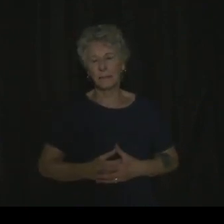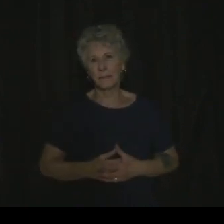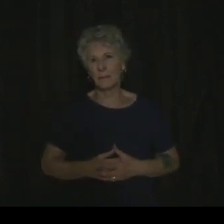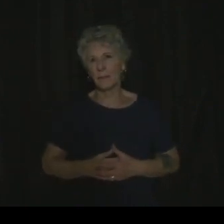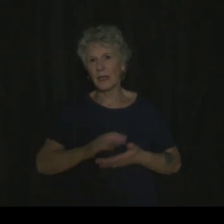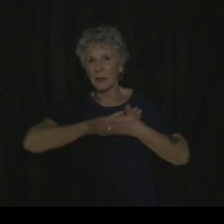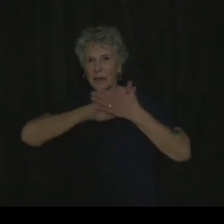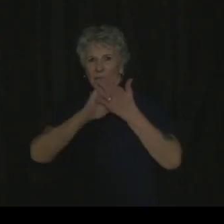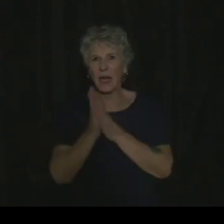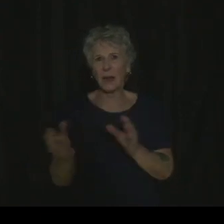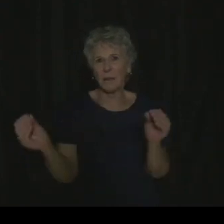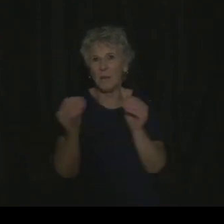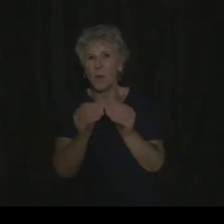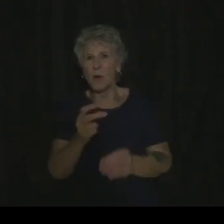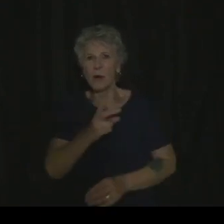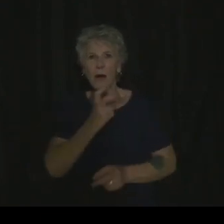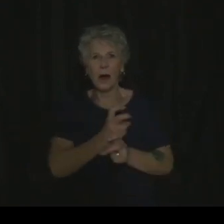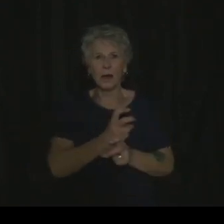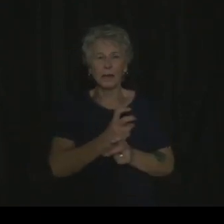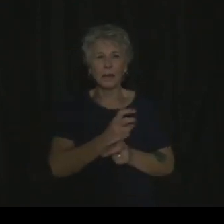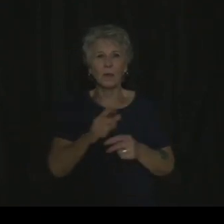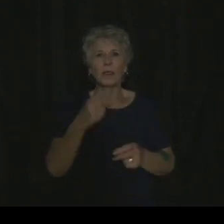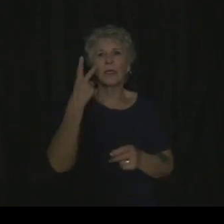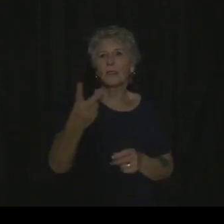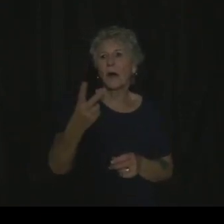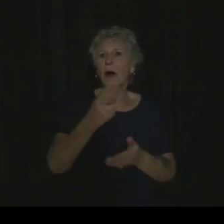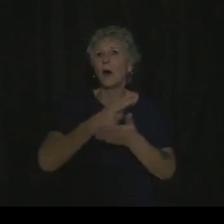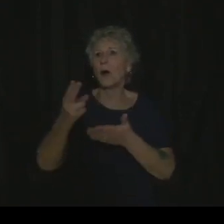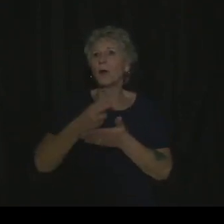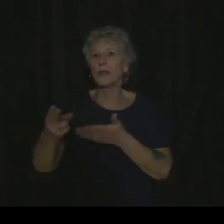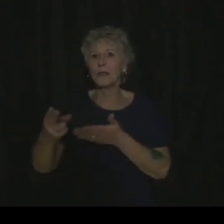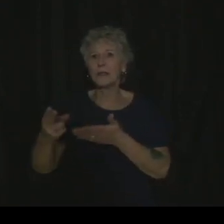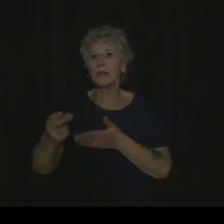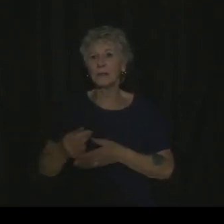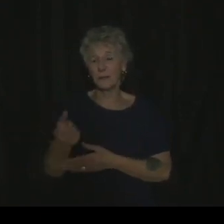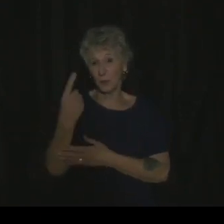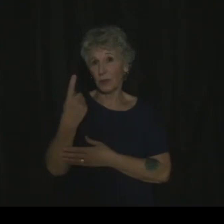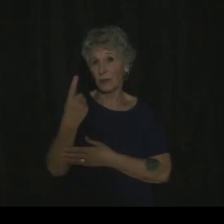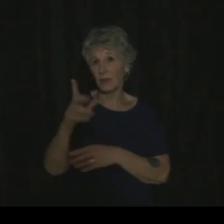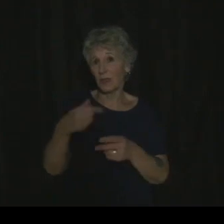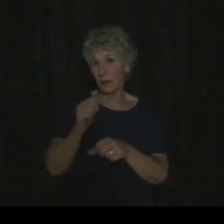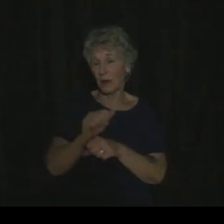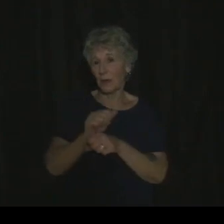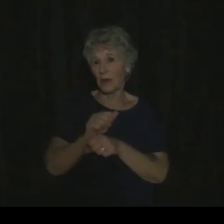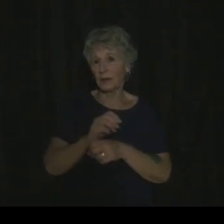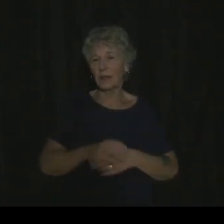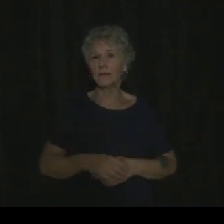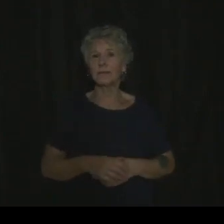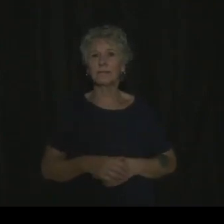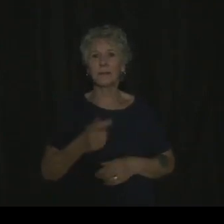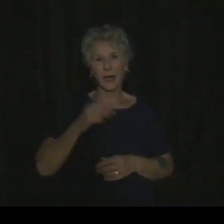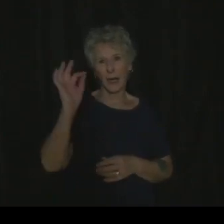They became more hardened when they saw holiness. You see how it works? And by the way, I preached on this